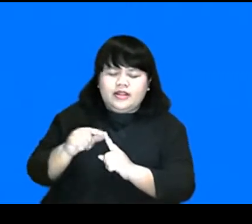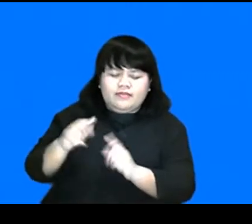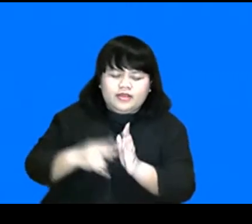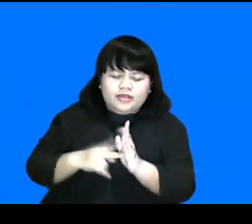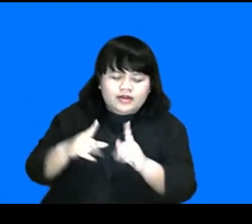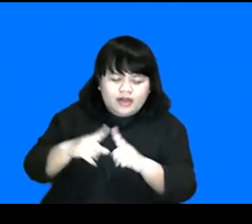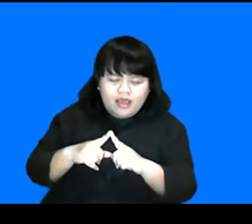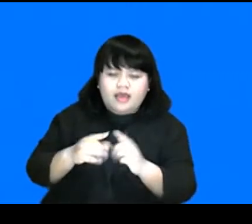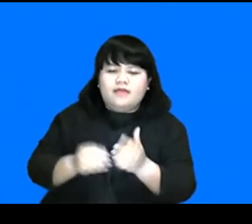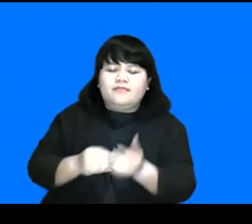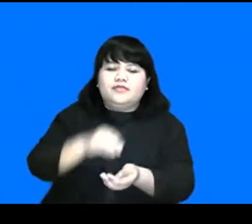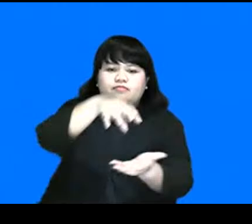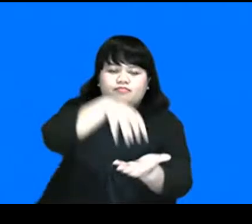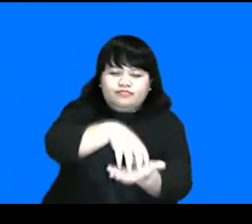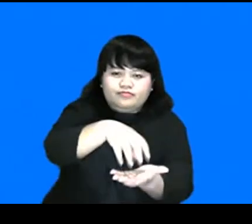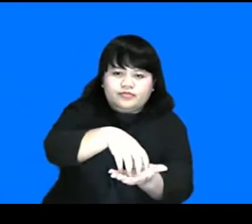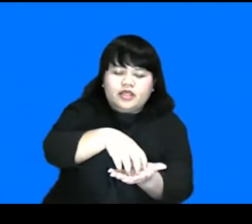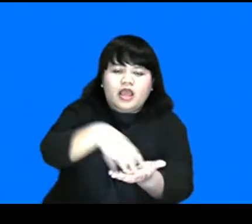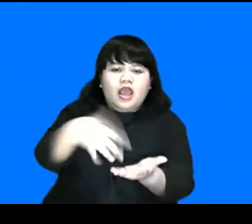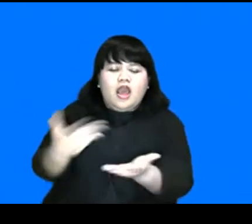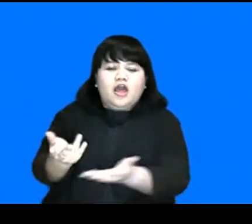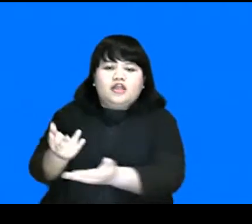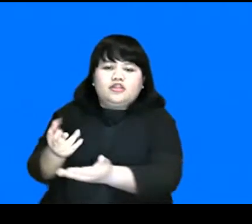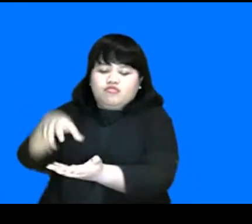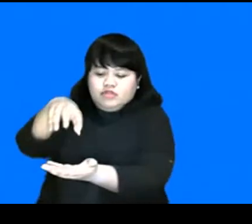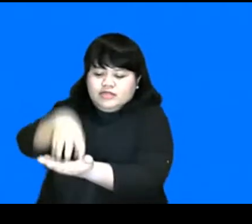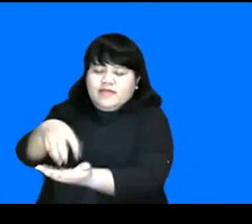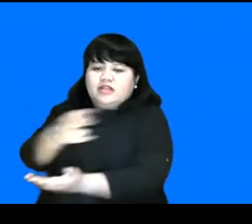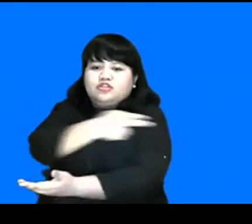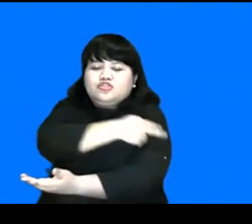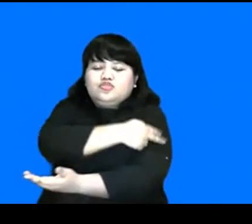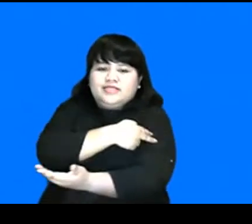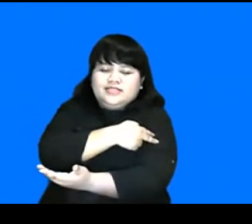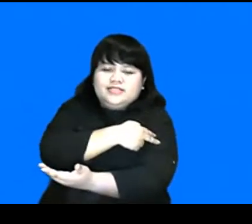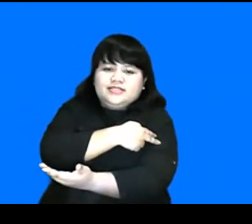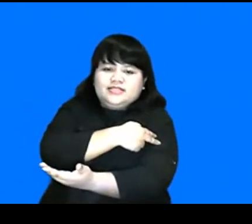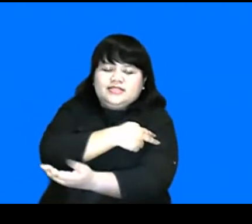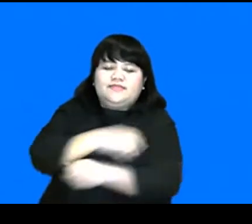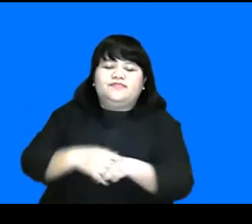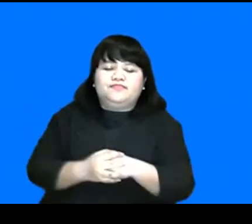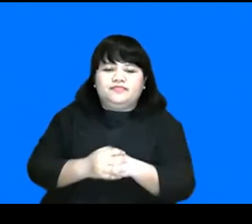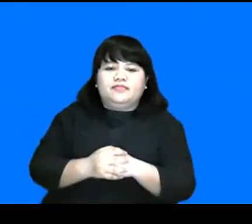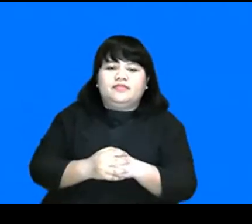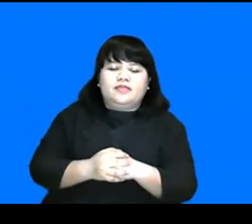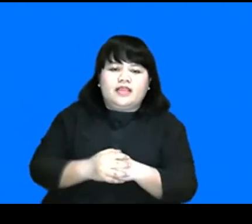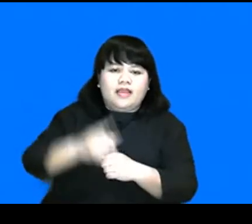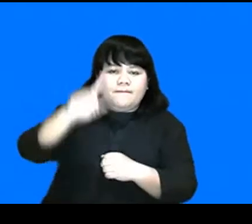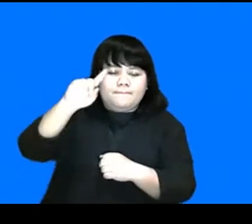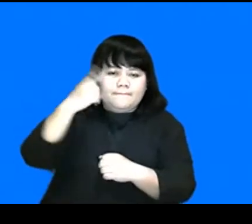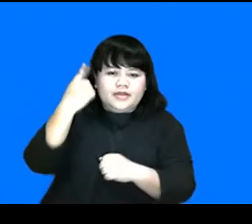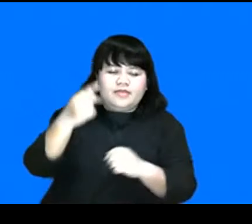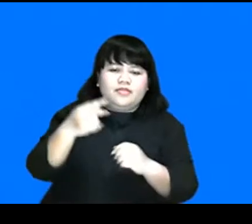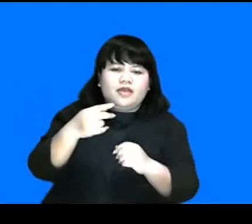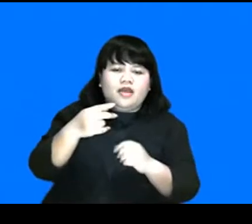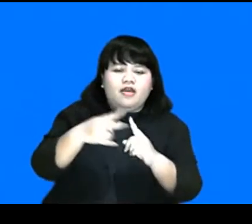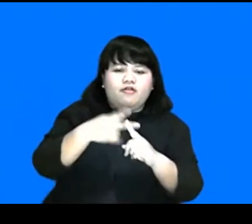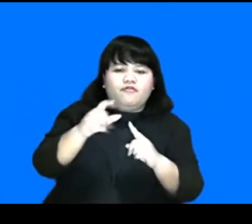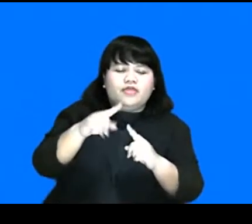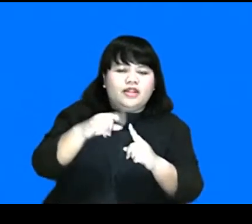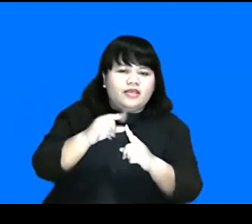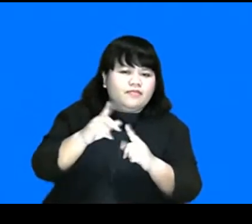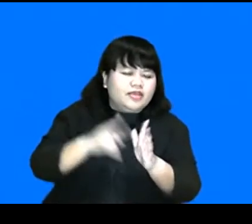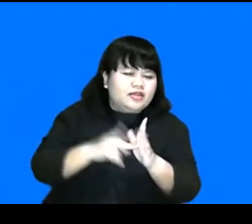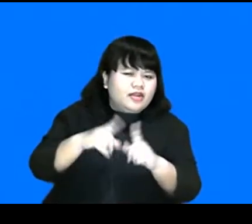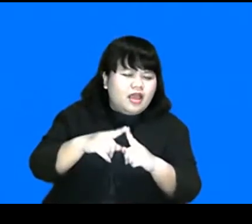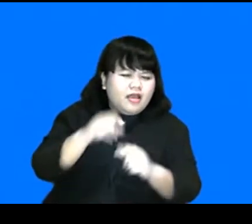should be able to escape. Mm. I mean, the Philippine government should say, well, you still owe whatever amount of